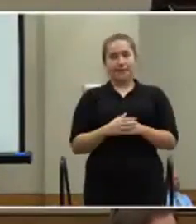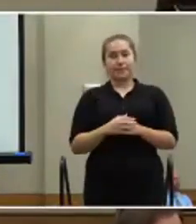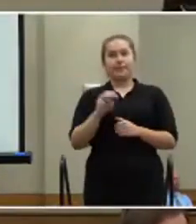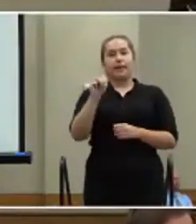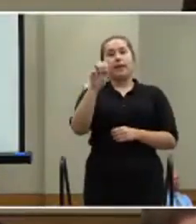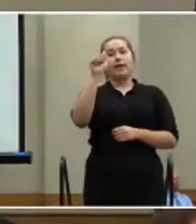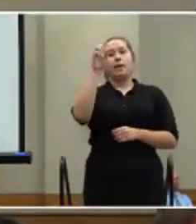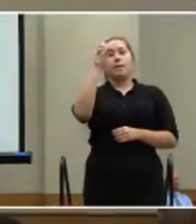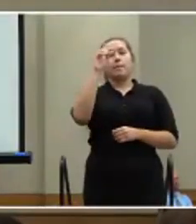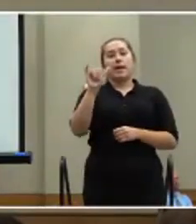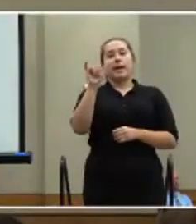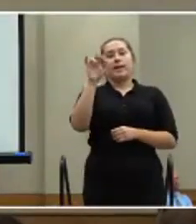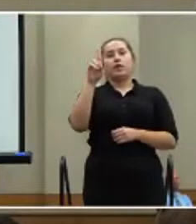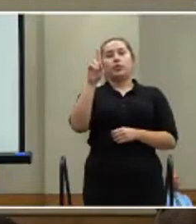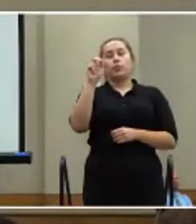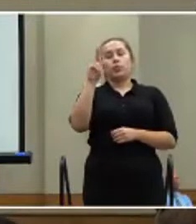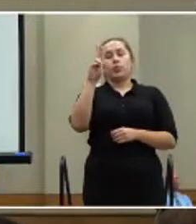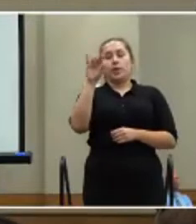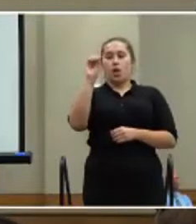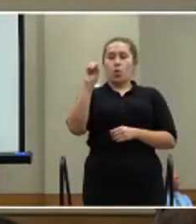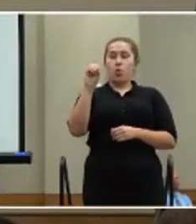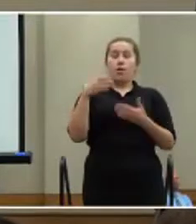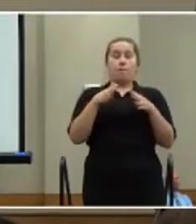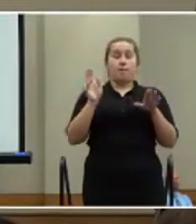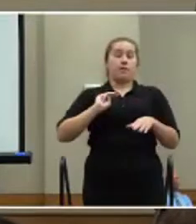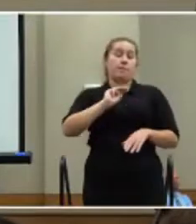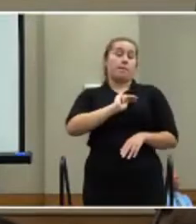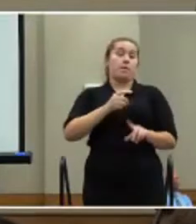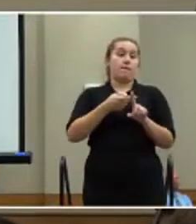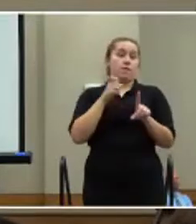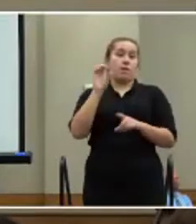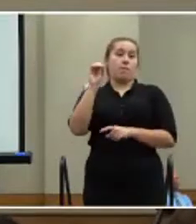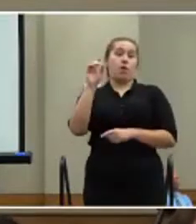Maddie Rivolo, public member from Oakland, California.